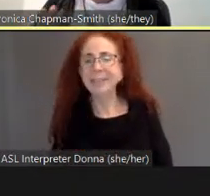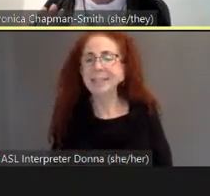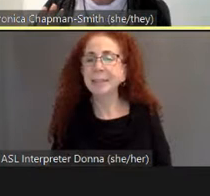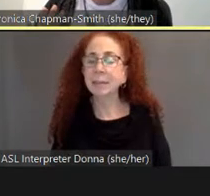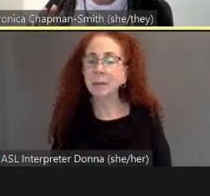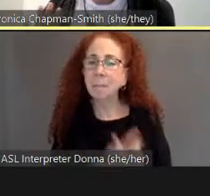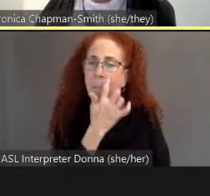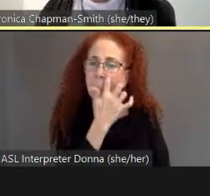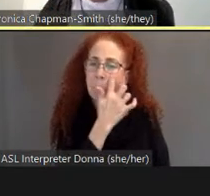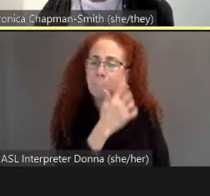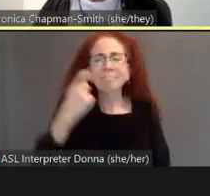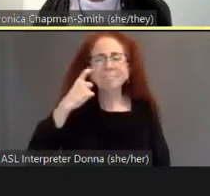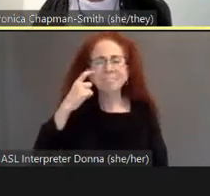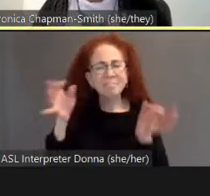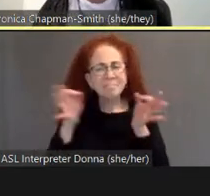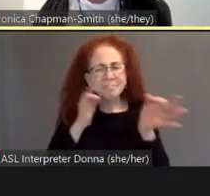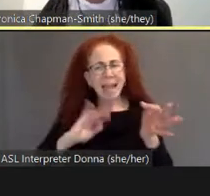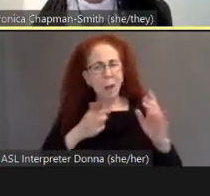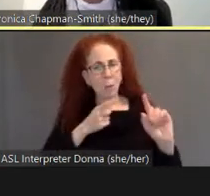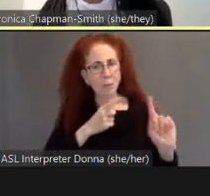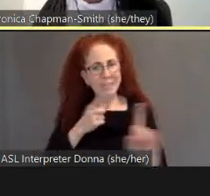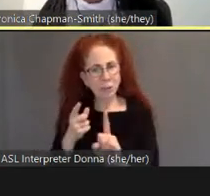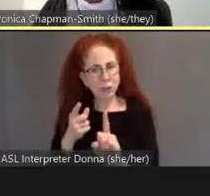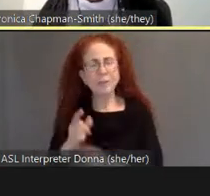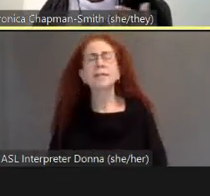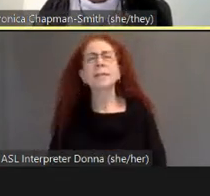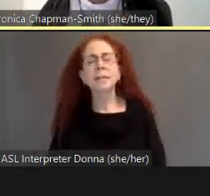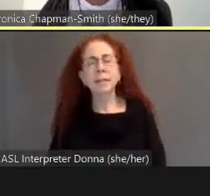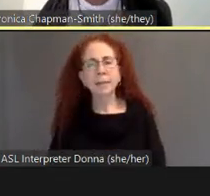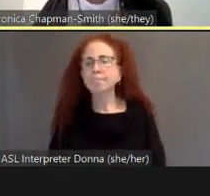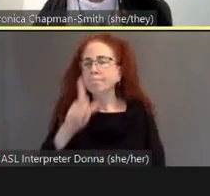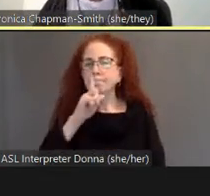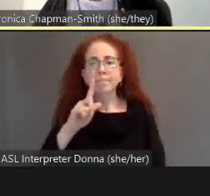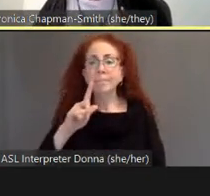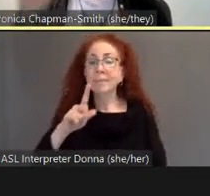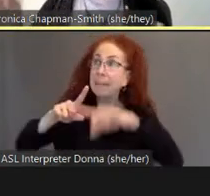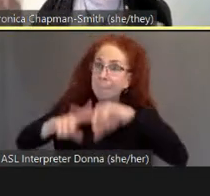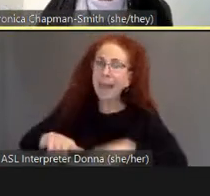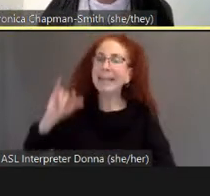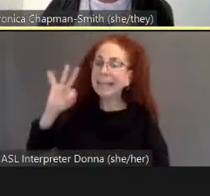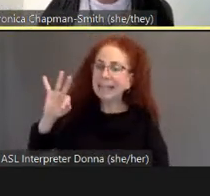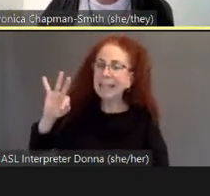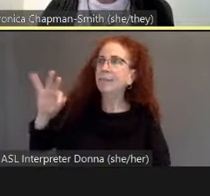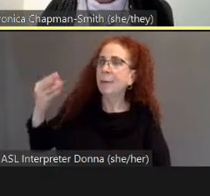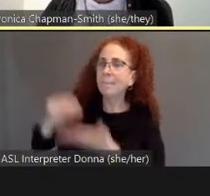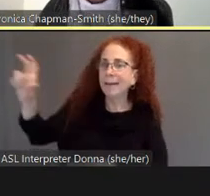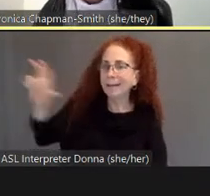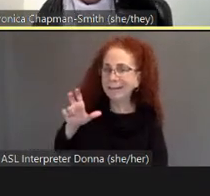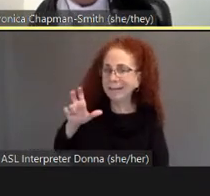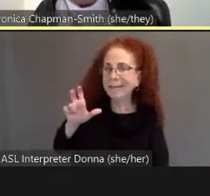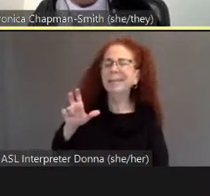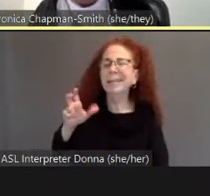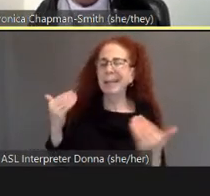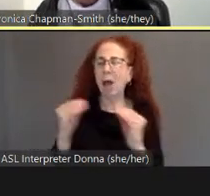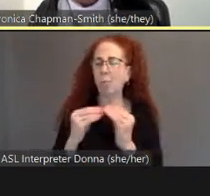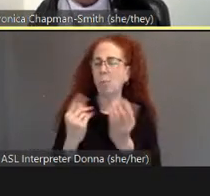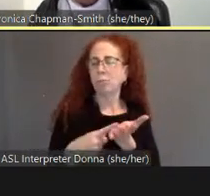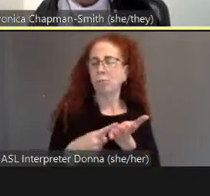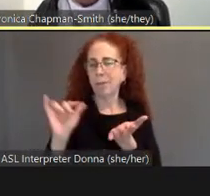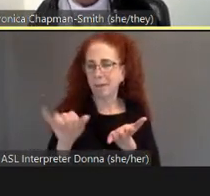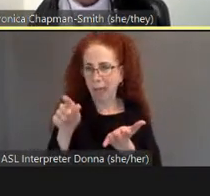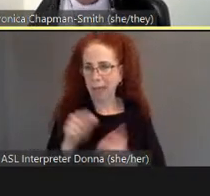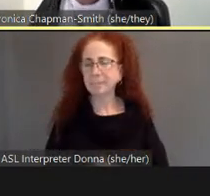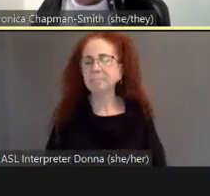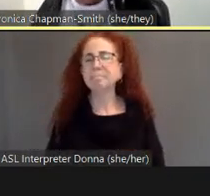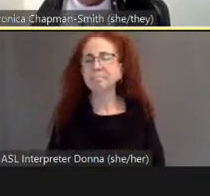I spoke about this initiative being not funded dependent, and I want to circle back to that a little bit and briefly